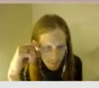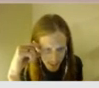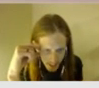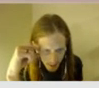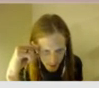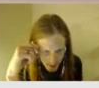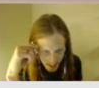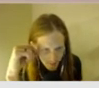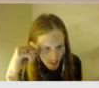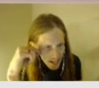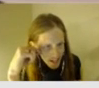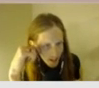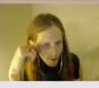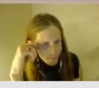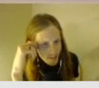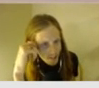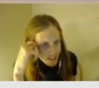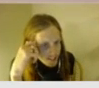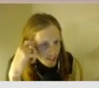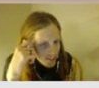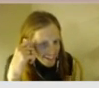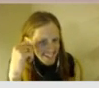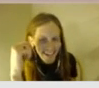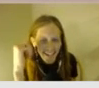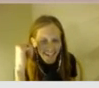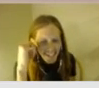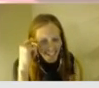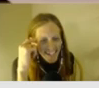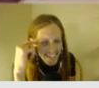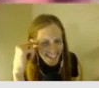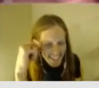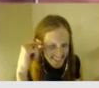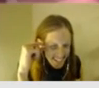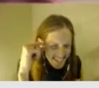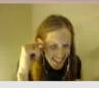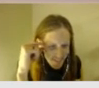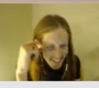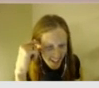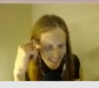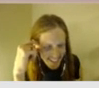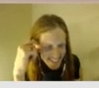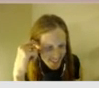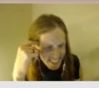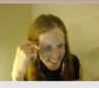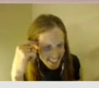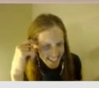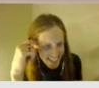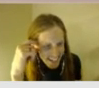I appreciate that, but you didn't have to lie. So <I'll> lie. No, that means a lot, man. Thank you so